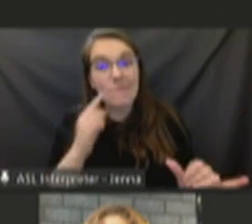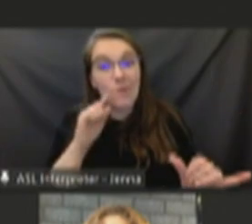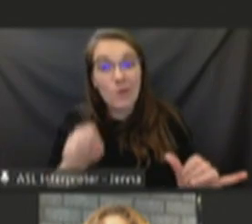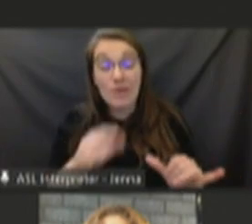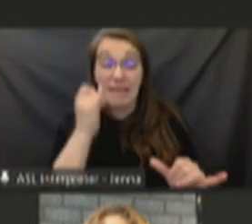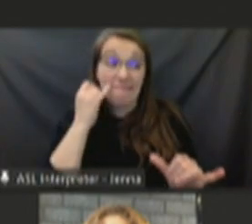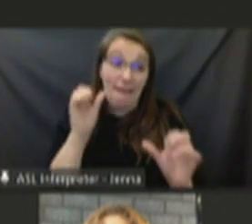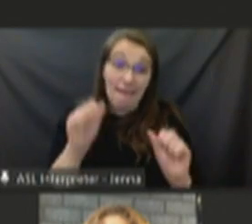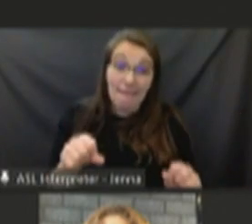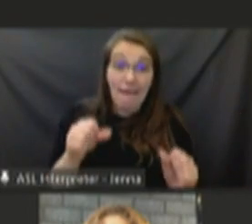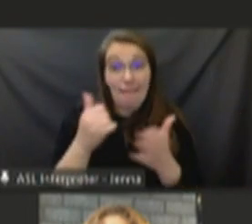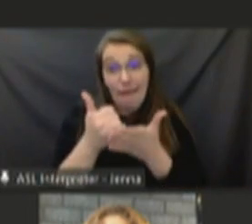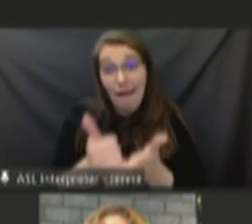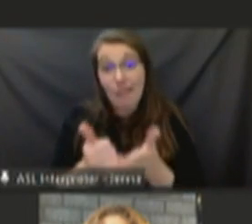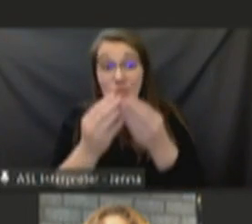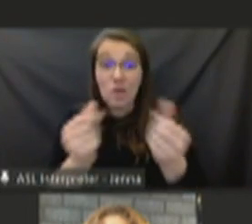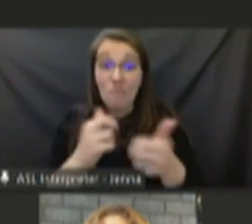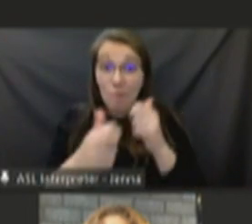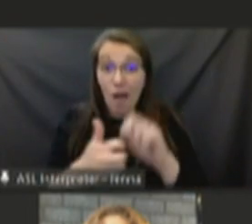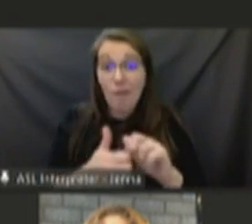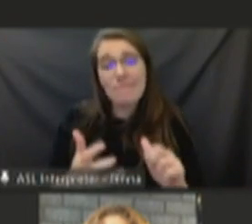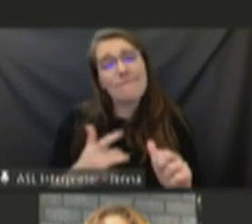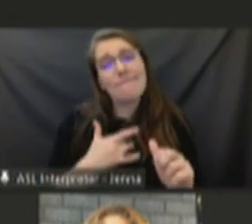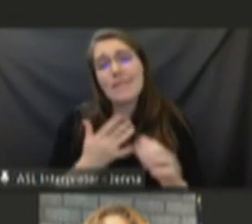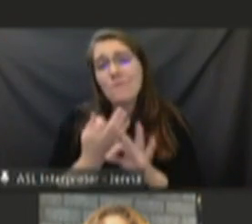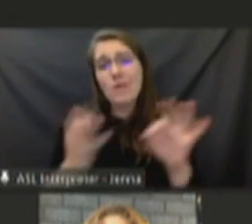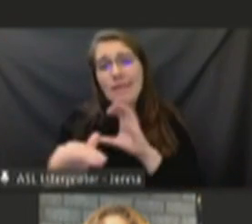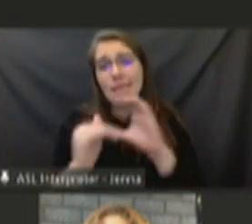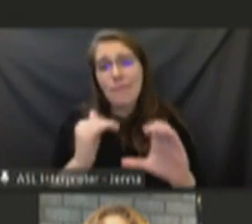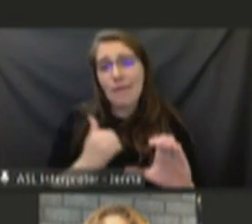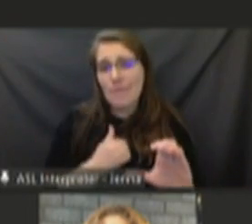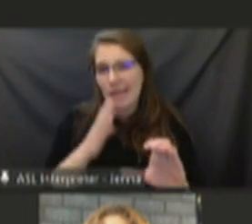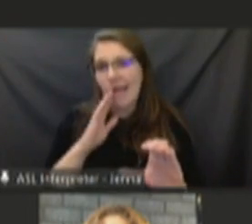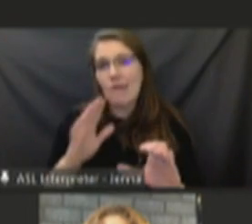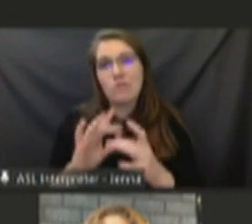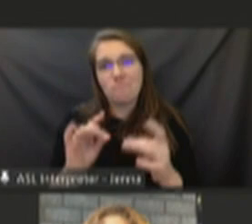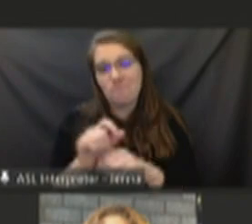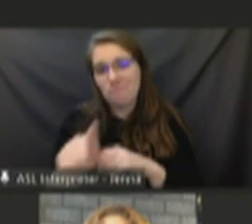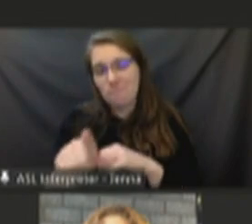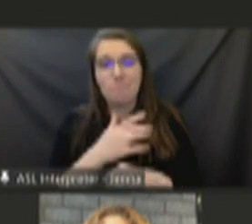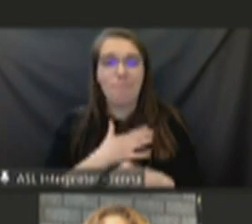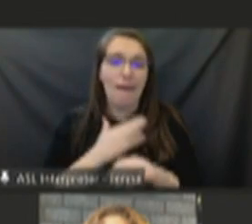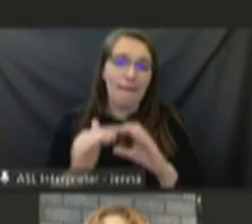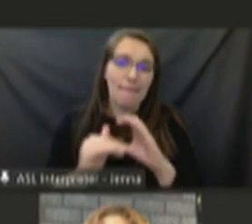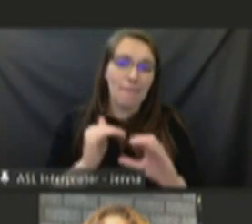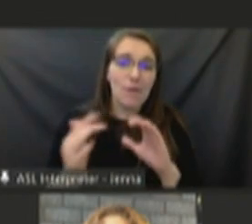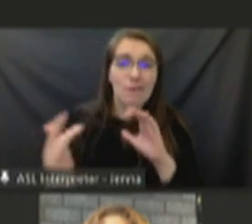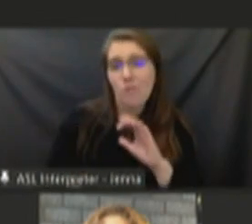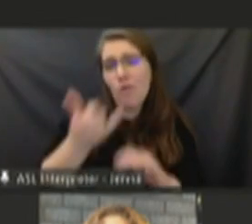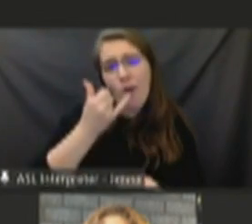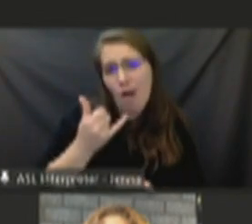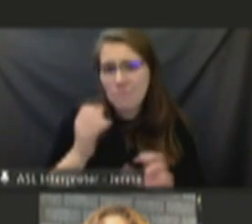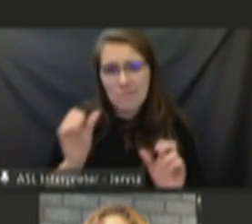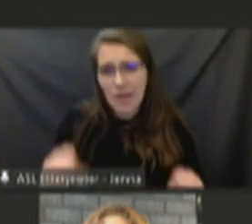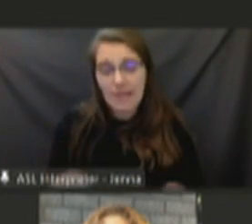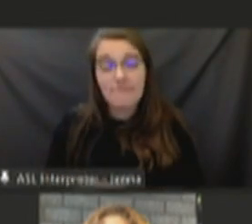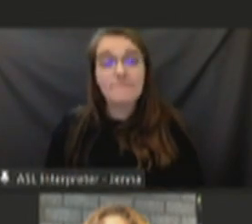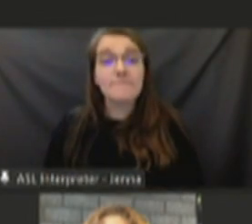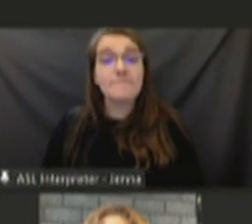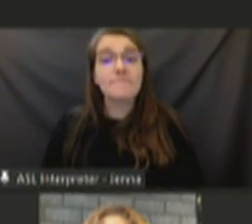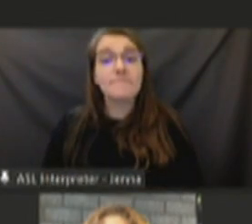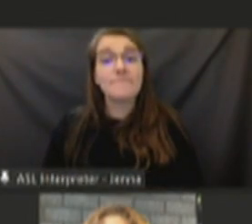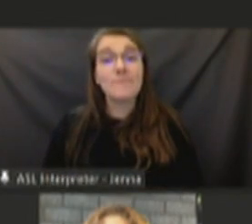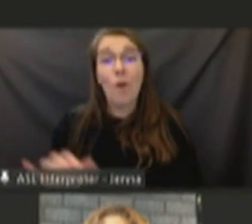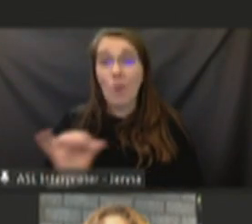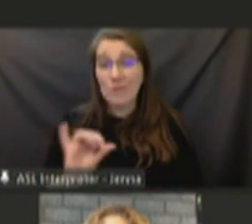please feel free to email me. I will send my contact information or to give me a call. And I also need your help to get more people